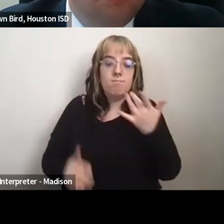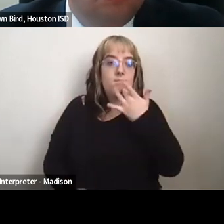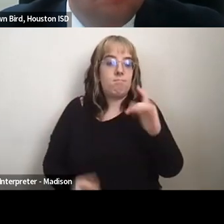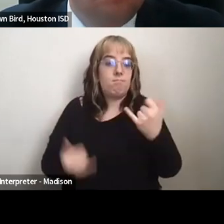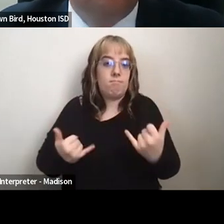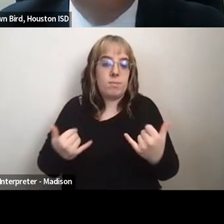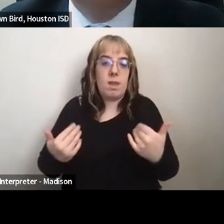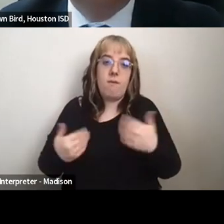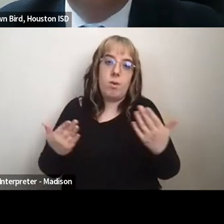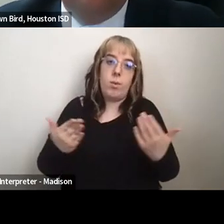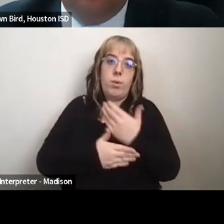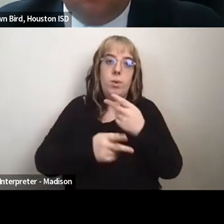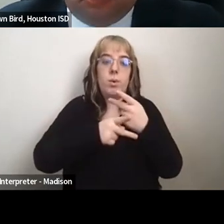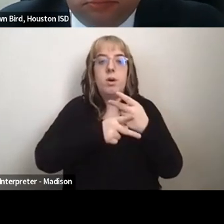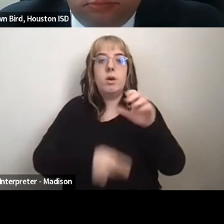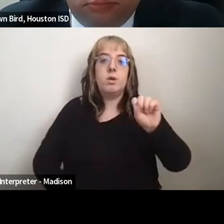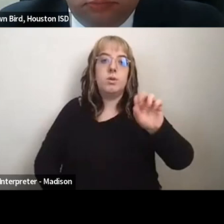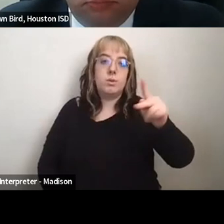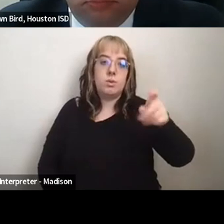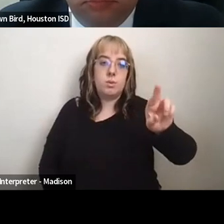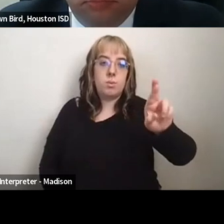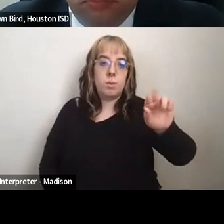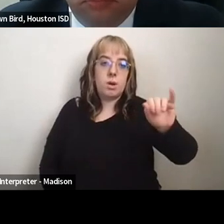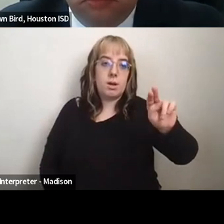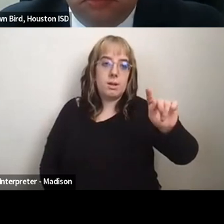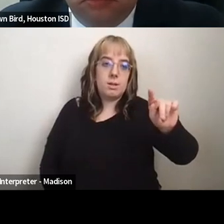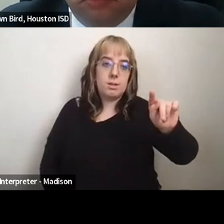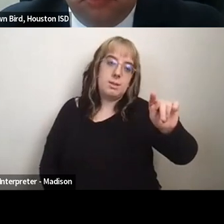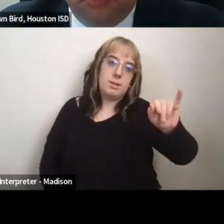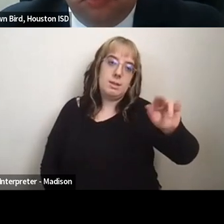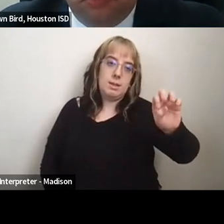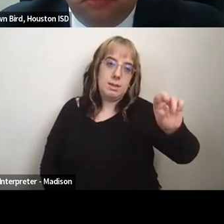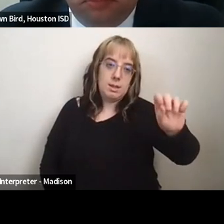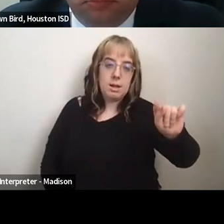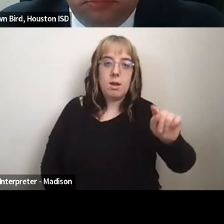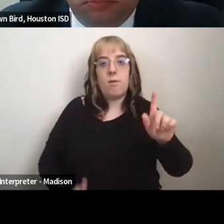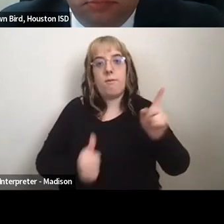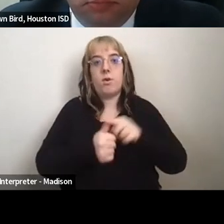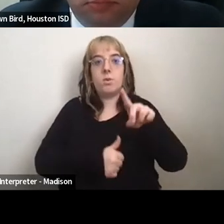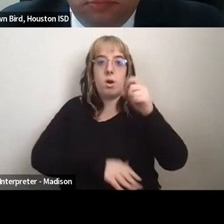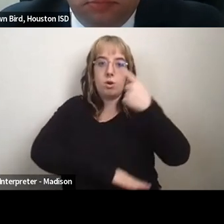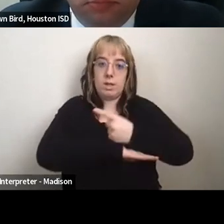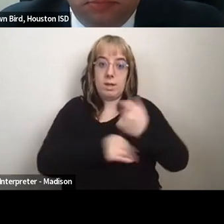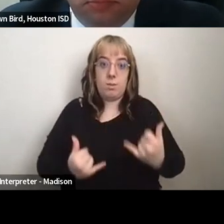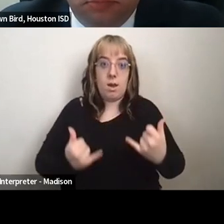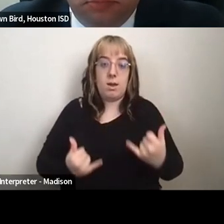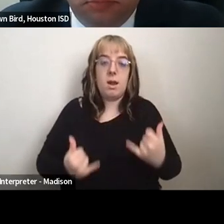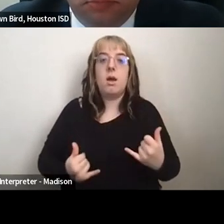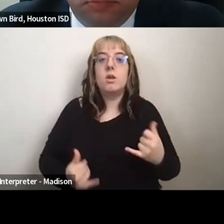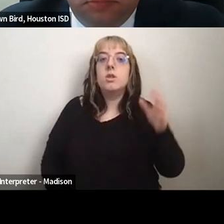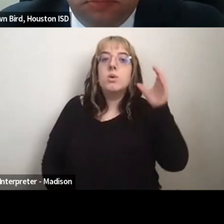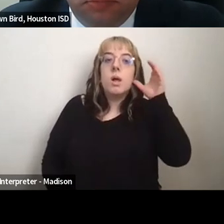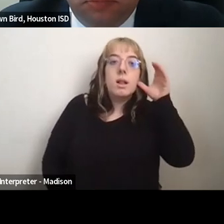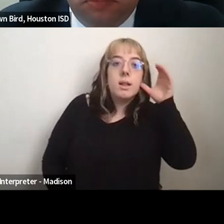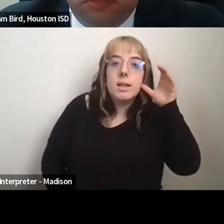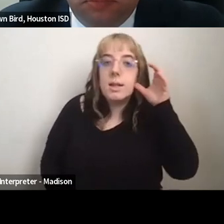new superintendent, and she is on her 100-day, first 100 days, and she has been on a listening tour, and we